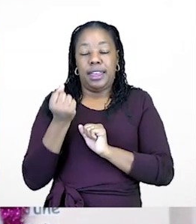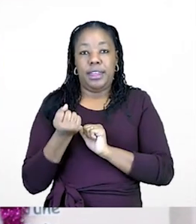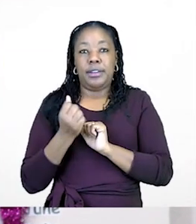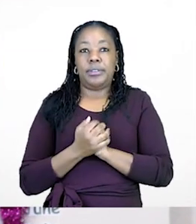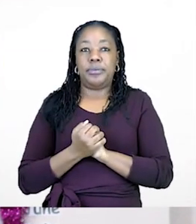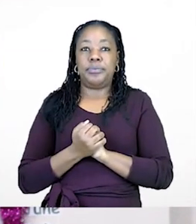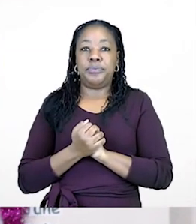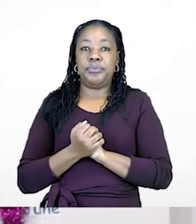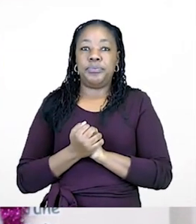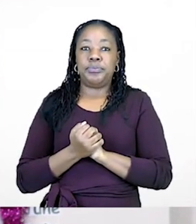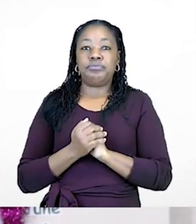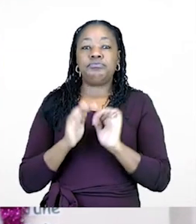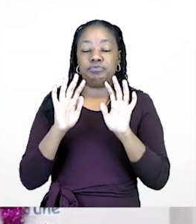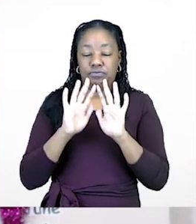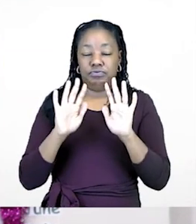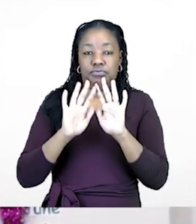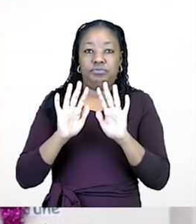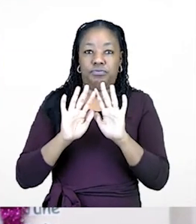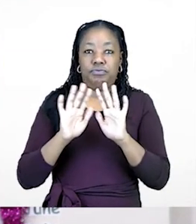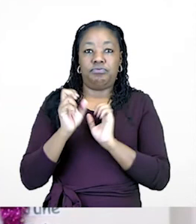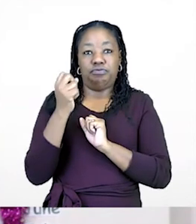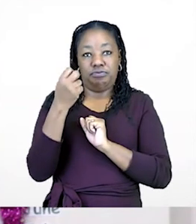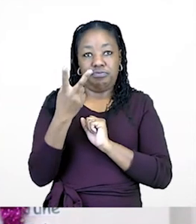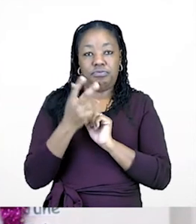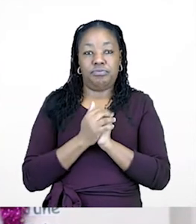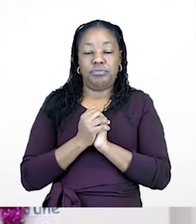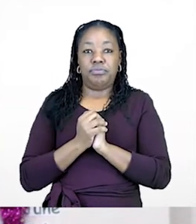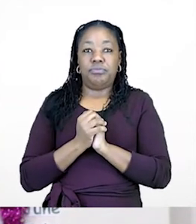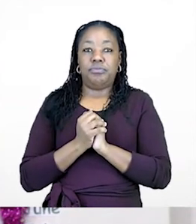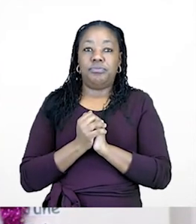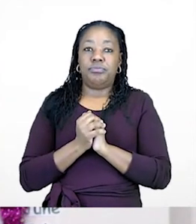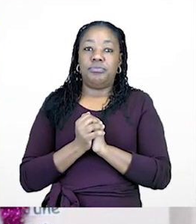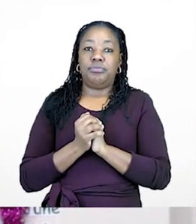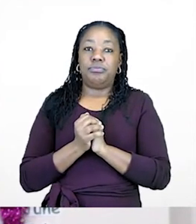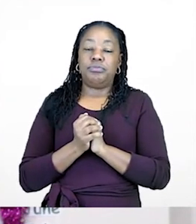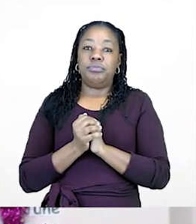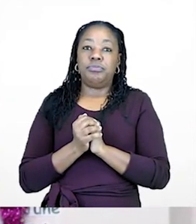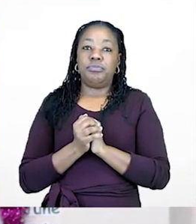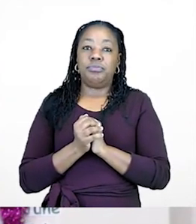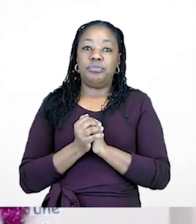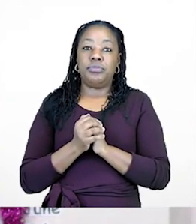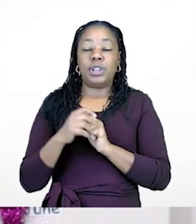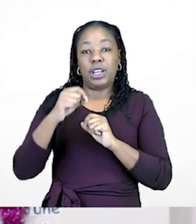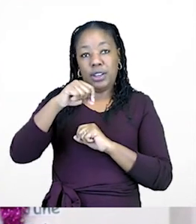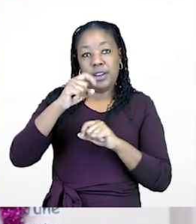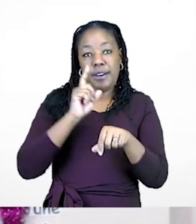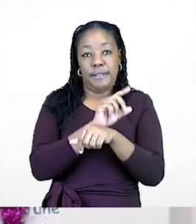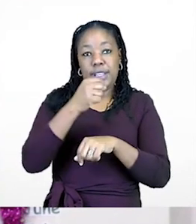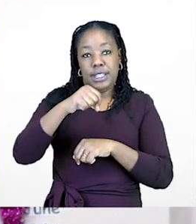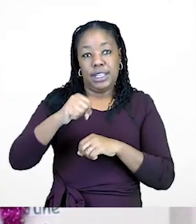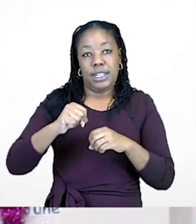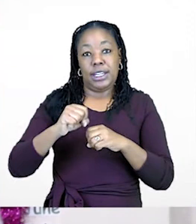whatever color you'd like to color the starfish. Your job after writing how many starfish you can